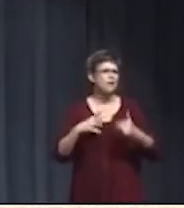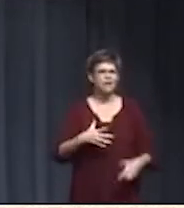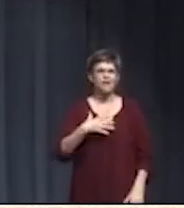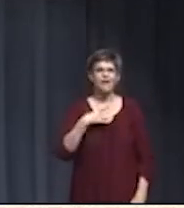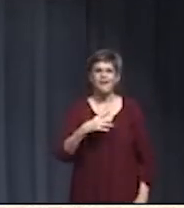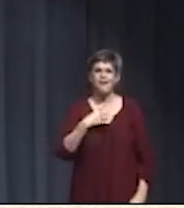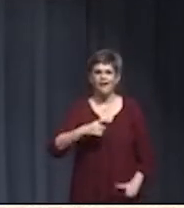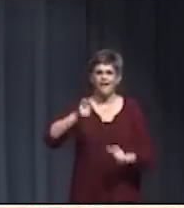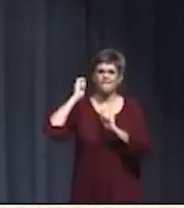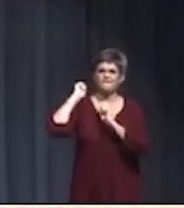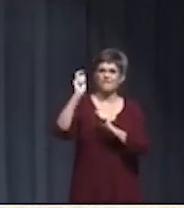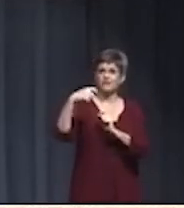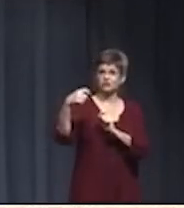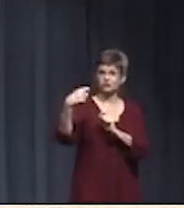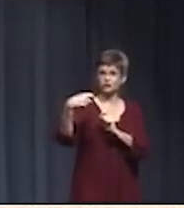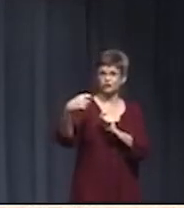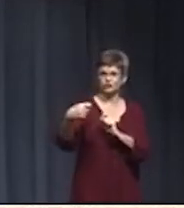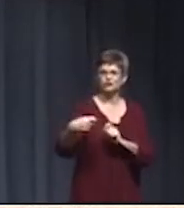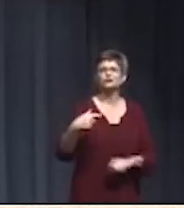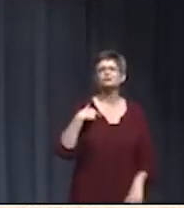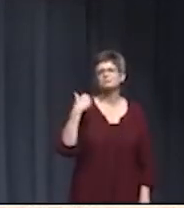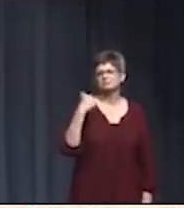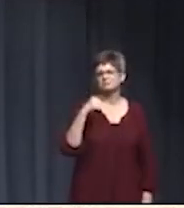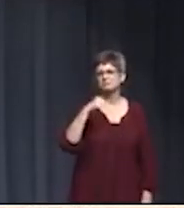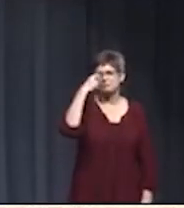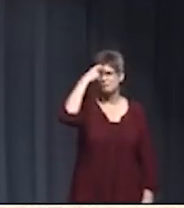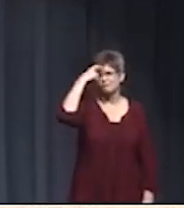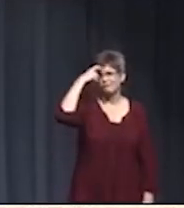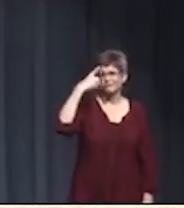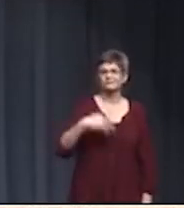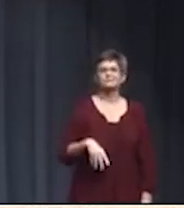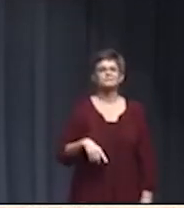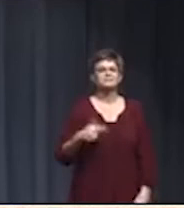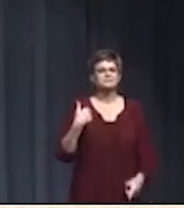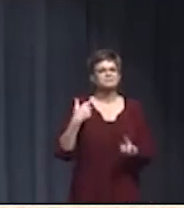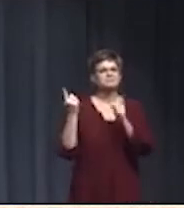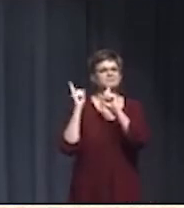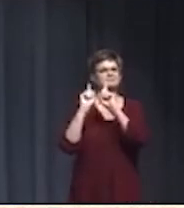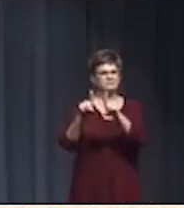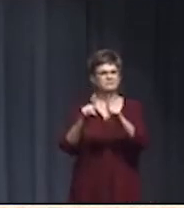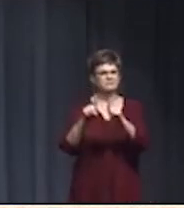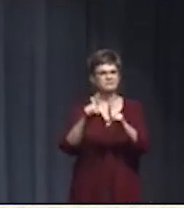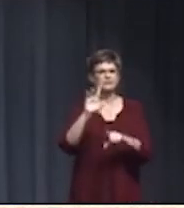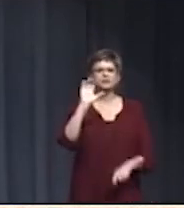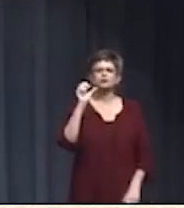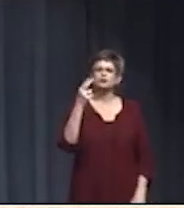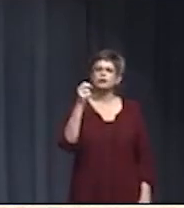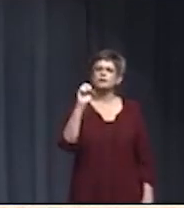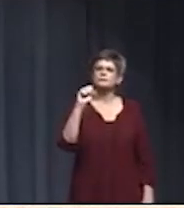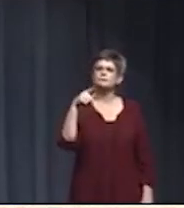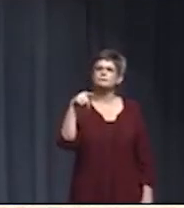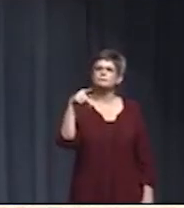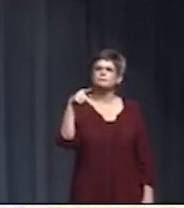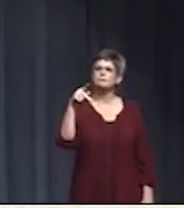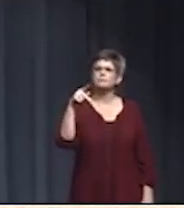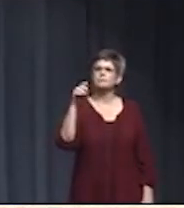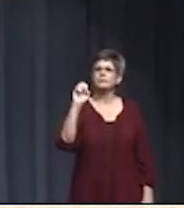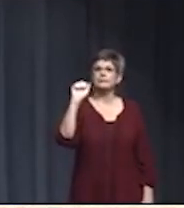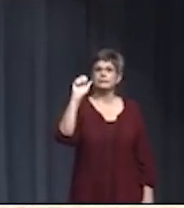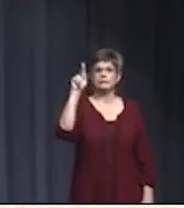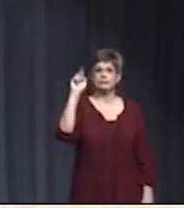fisherman. And I'll never forget going fishing with him out on Chesapeake Bay. And that